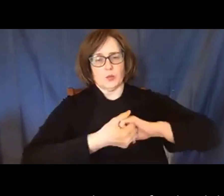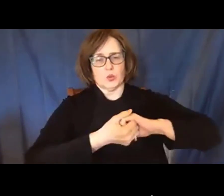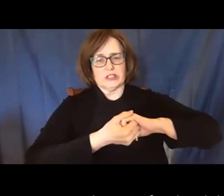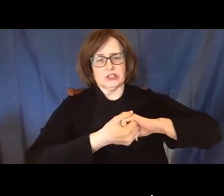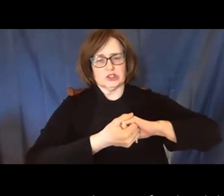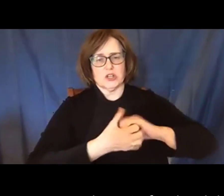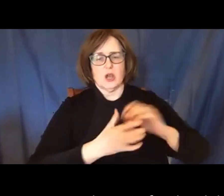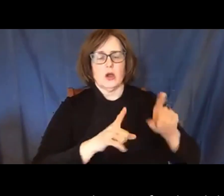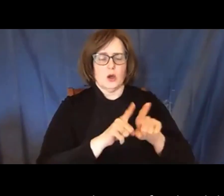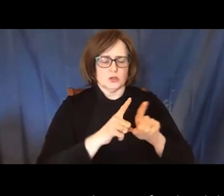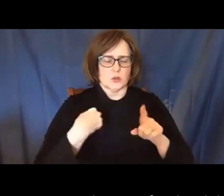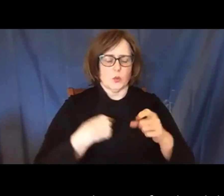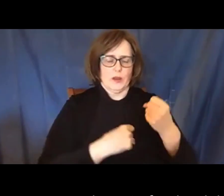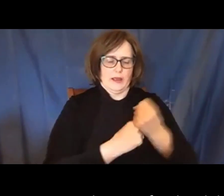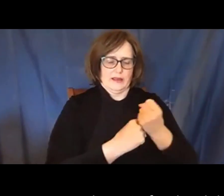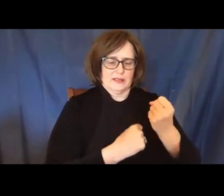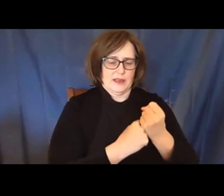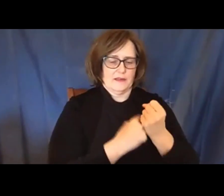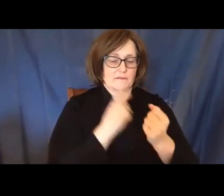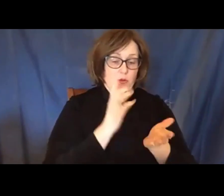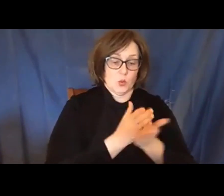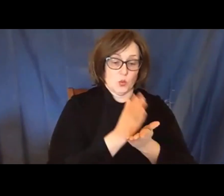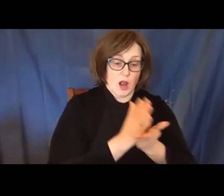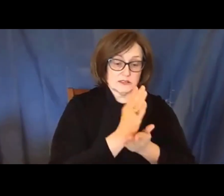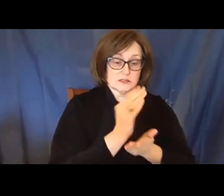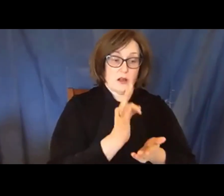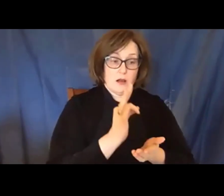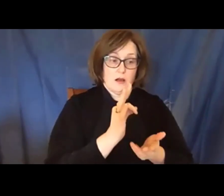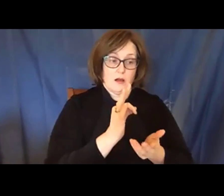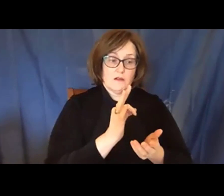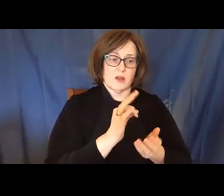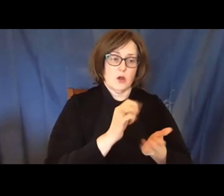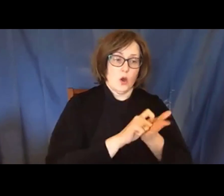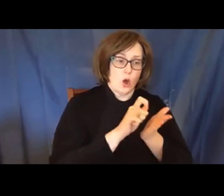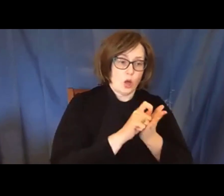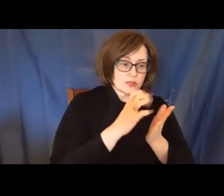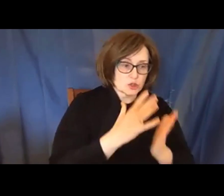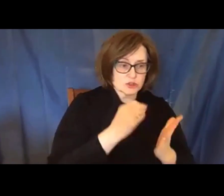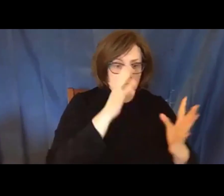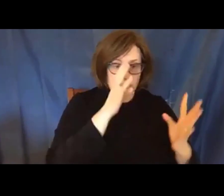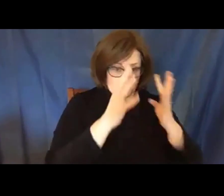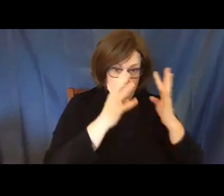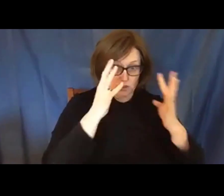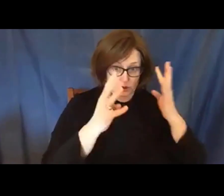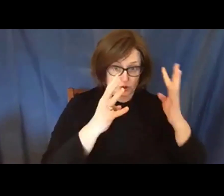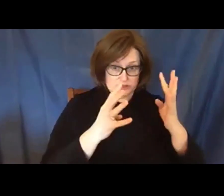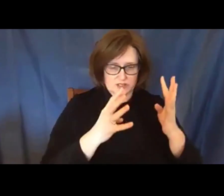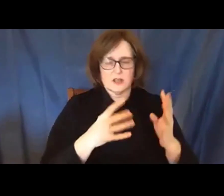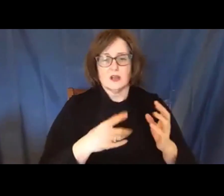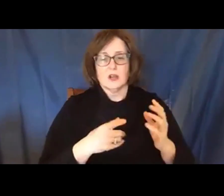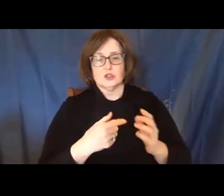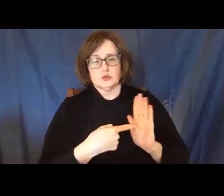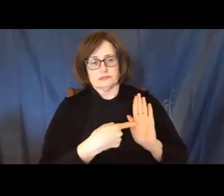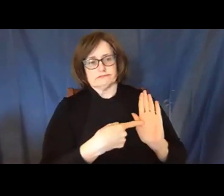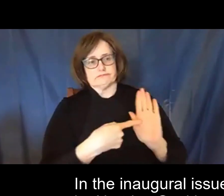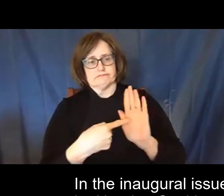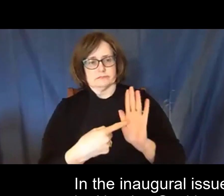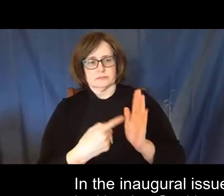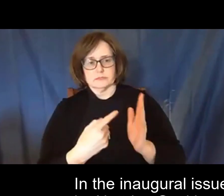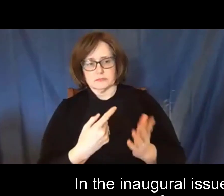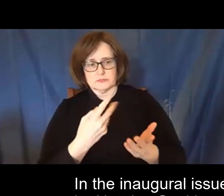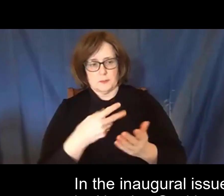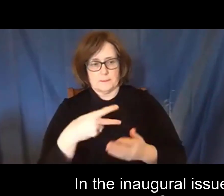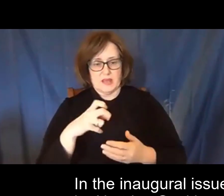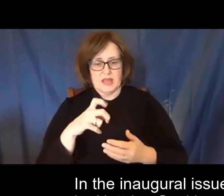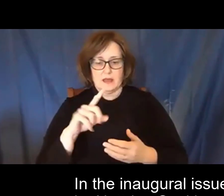rights of digital authors and creators, and influence pedagogy, curricula, and canon.